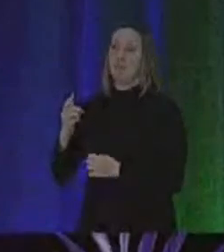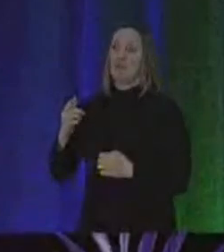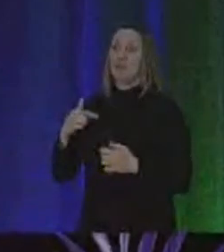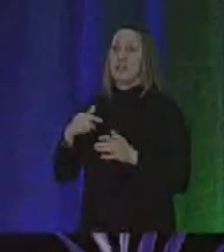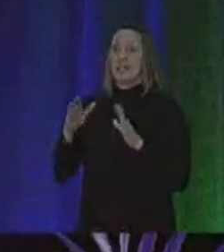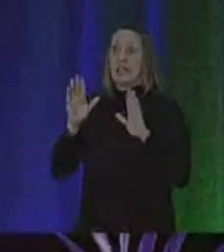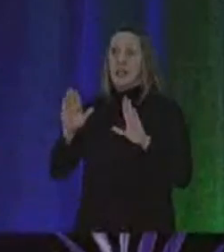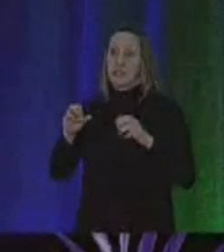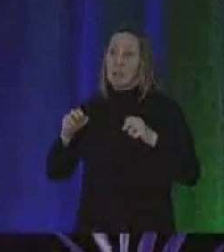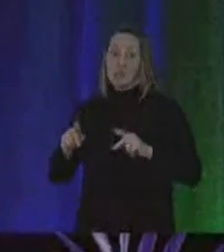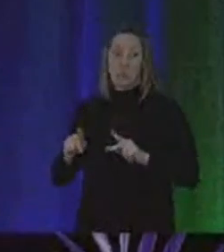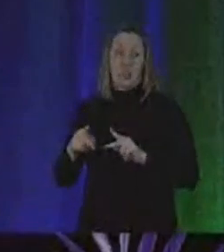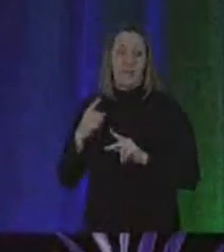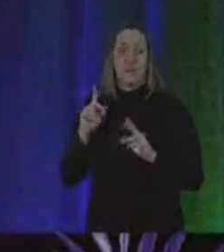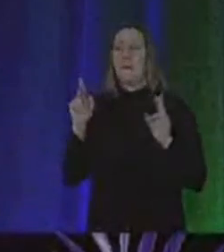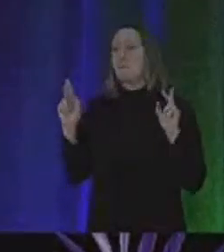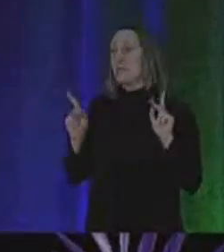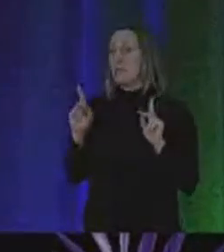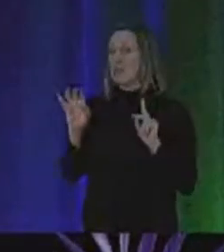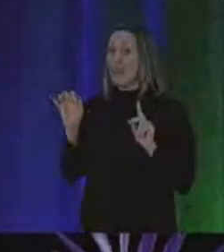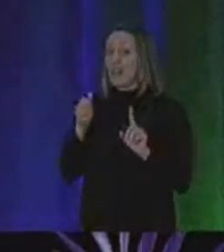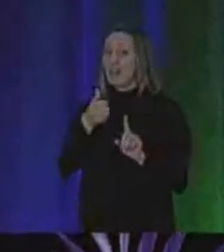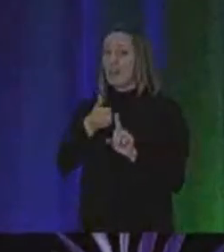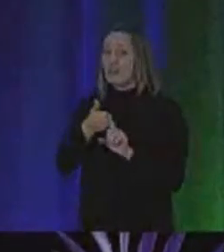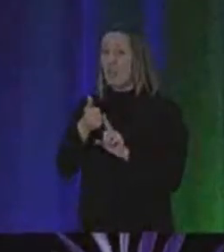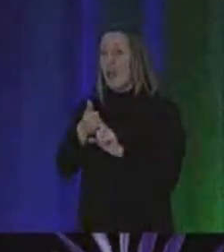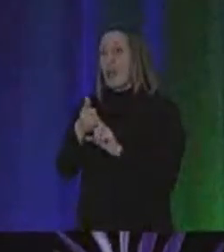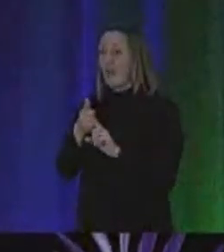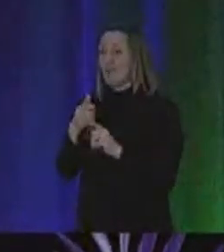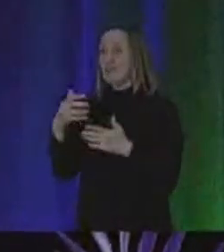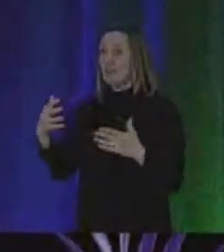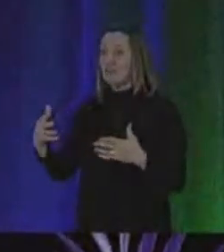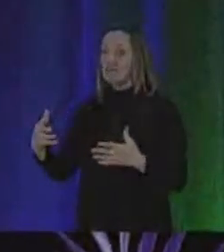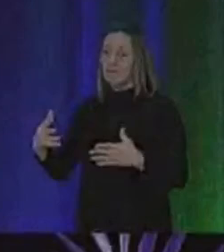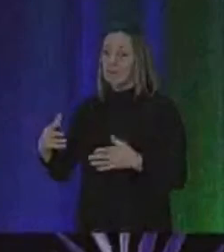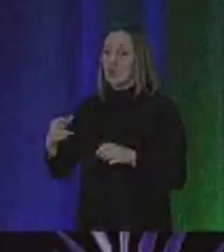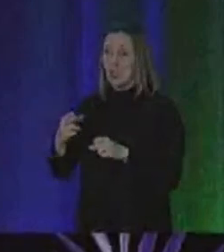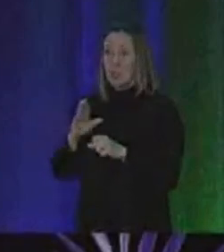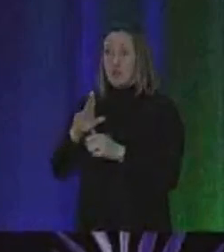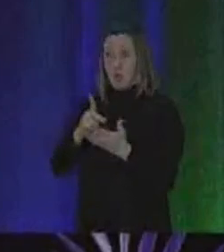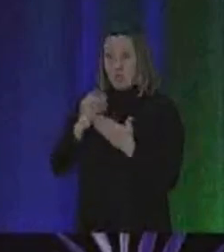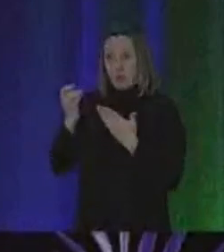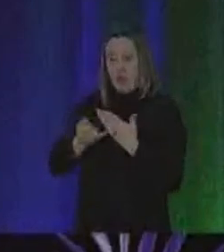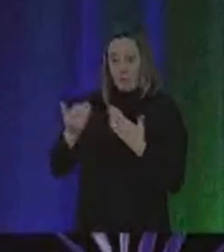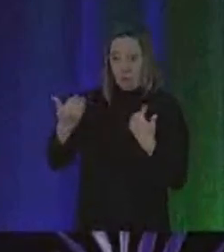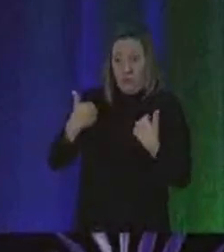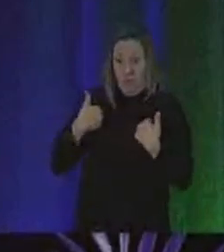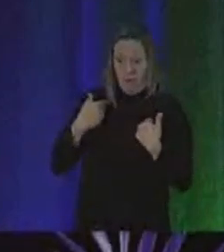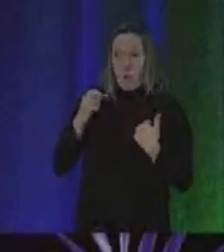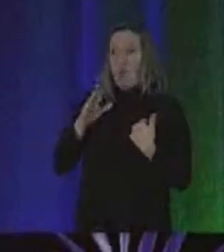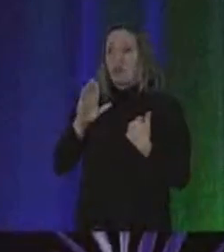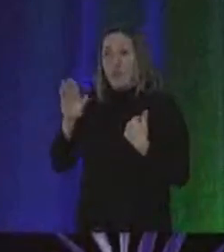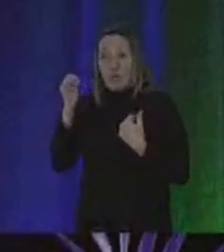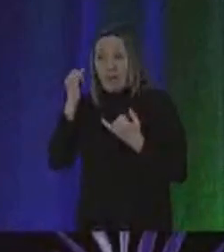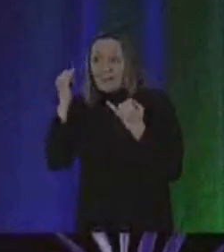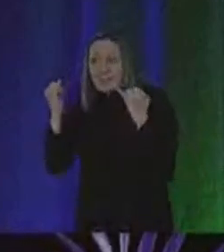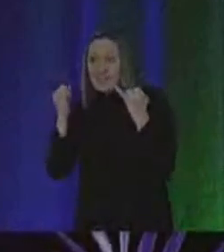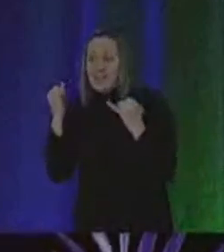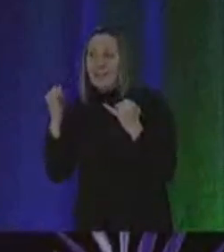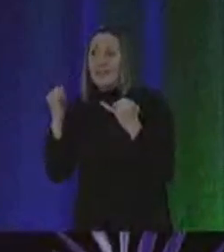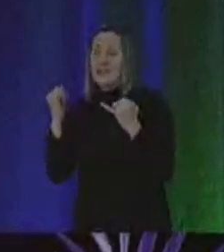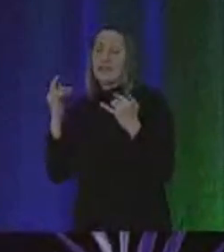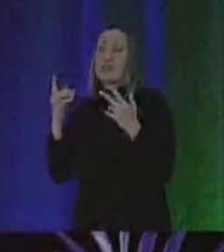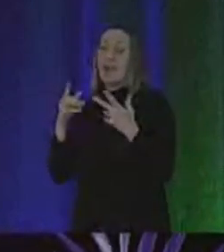excellent opportunity for folks like yourselves to take projects that you already have, take that idea that's been sitting on your notepad for way too